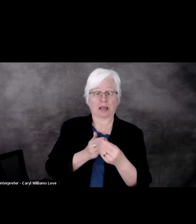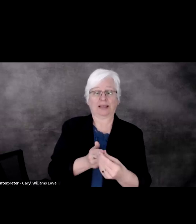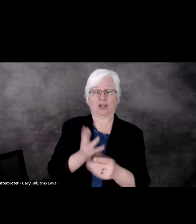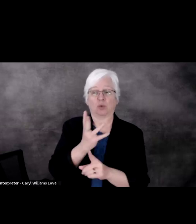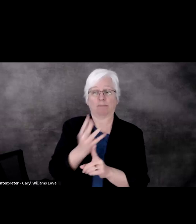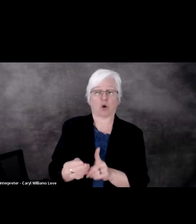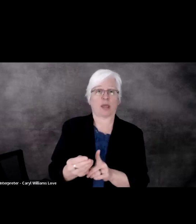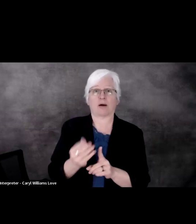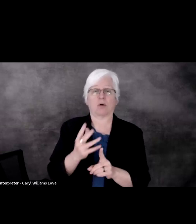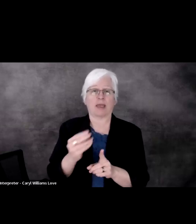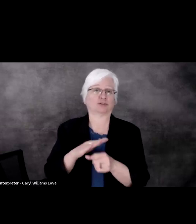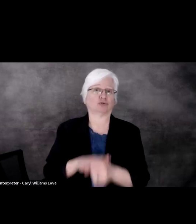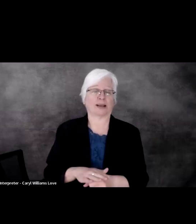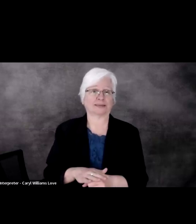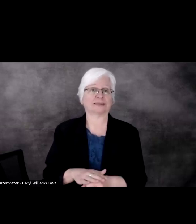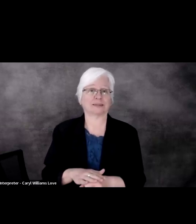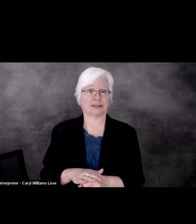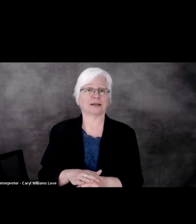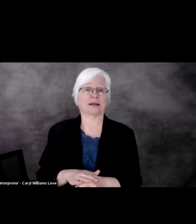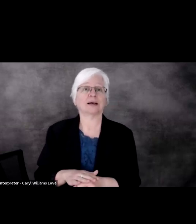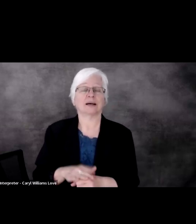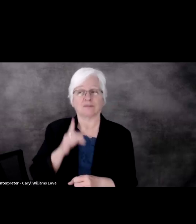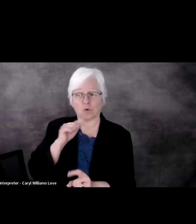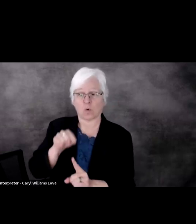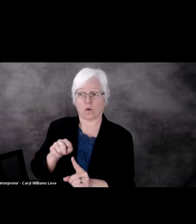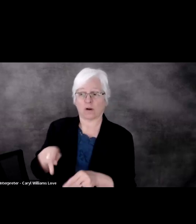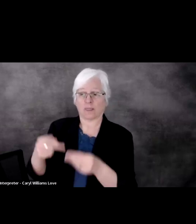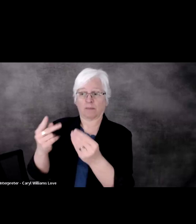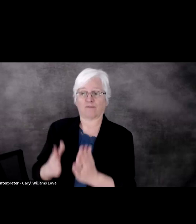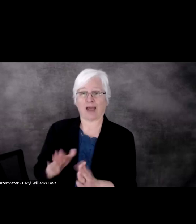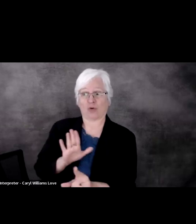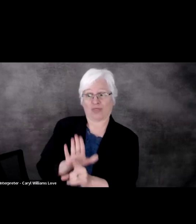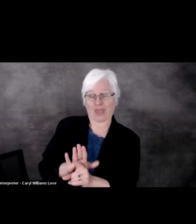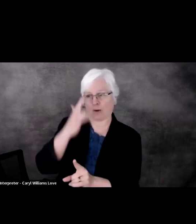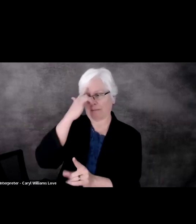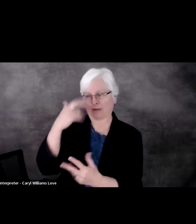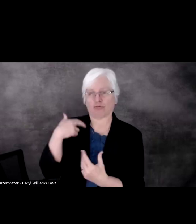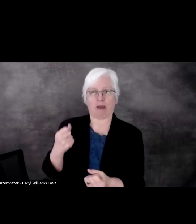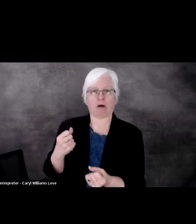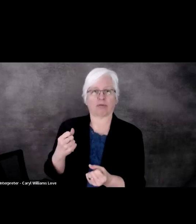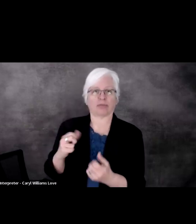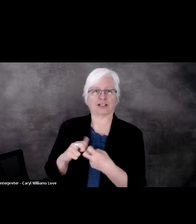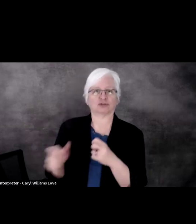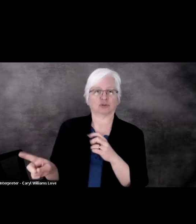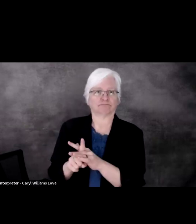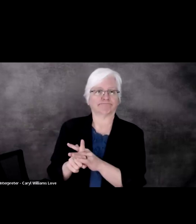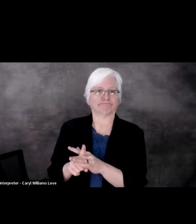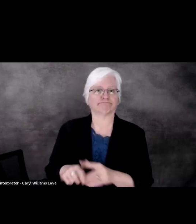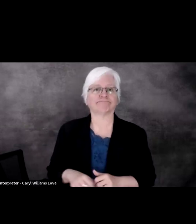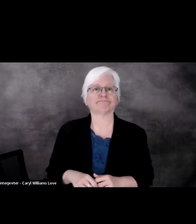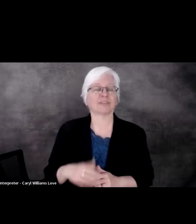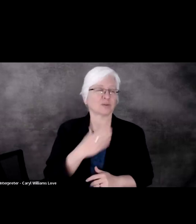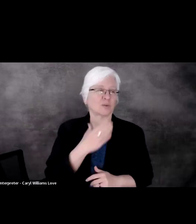distress and you know, providers' own mental health issues. So thank you for bringing that up. Dylan.